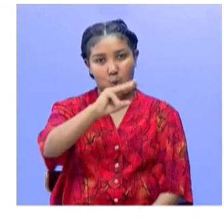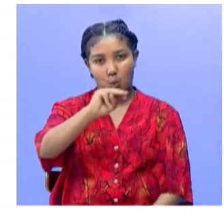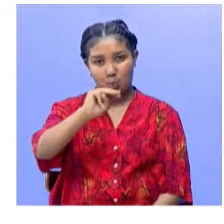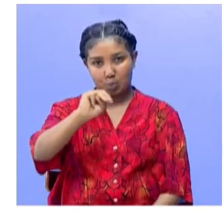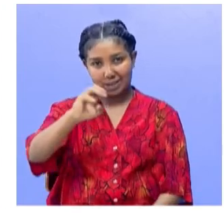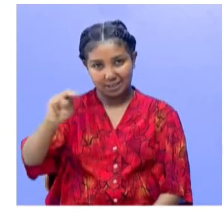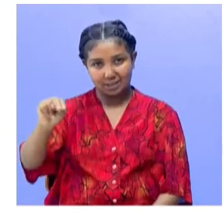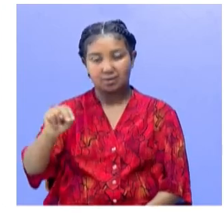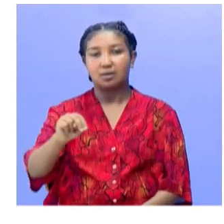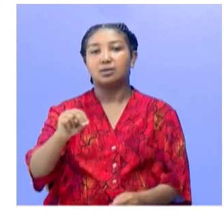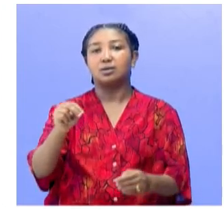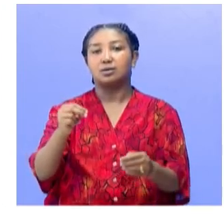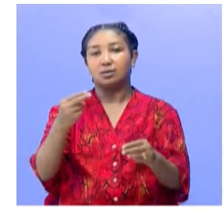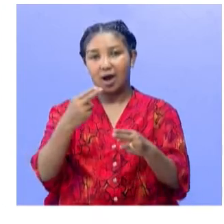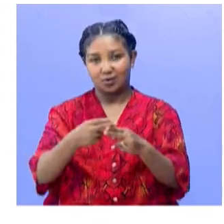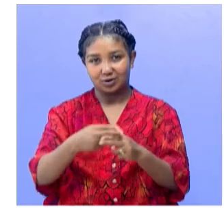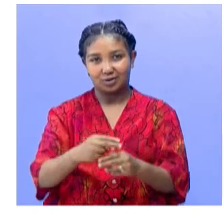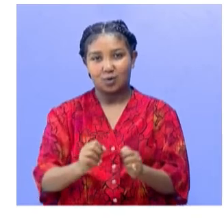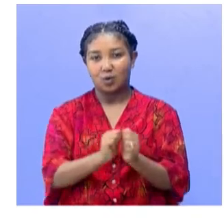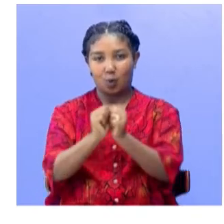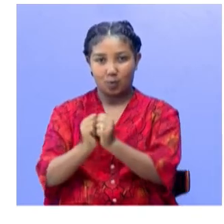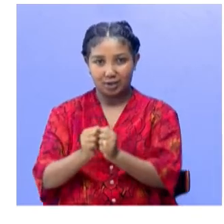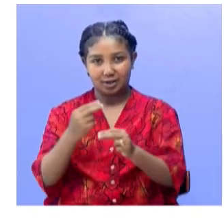Common noun.